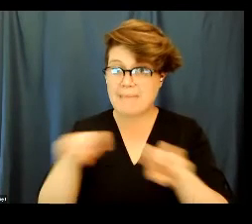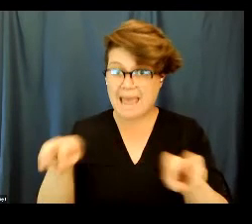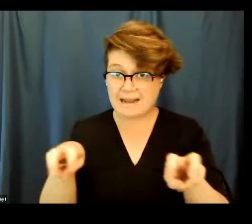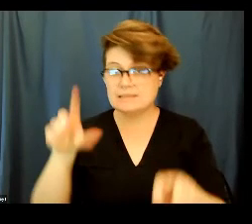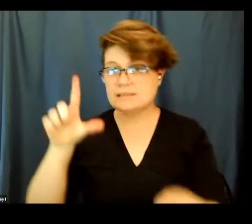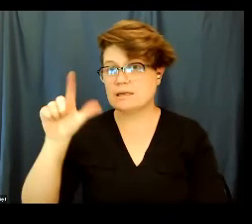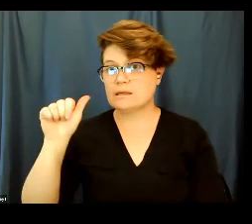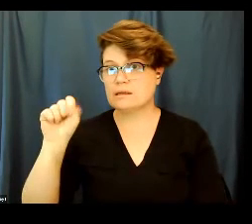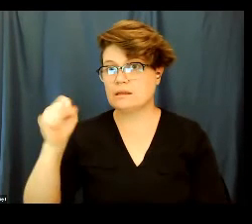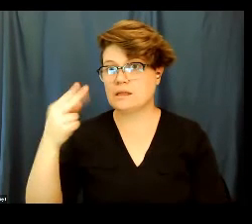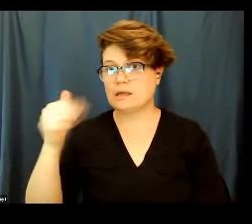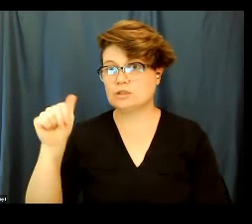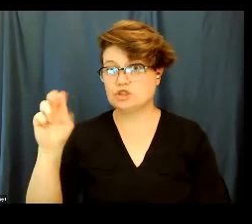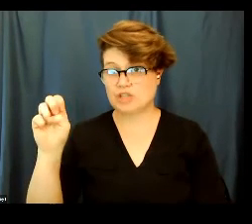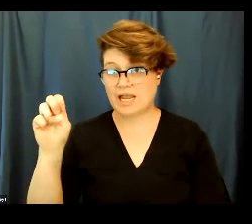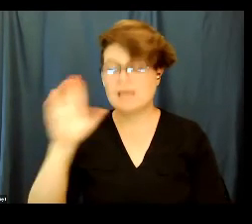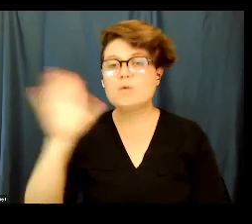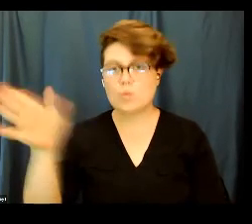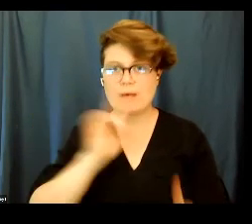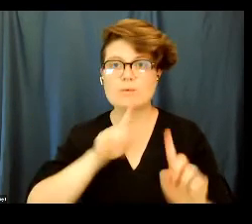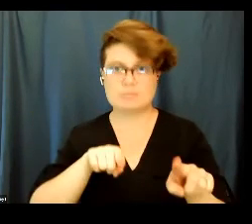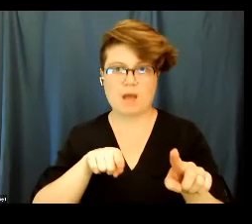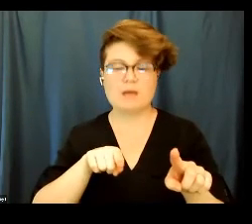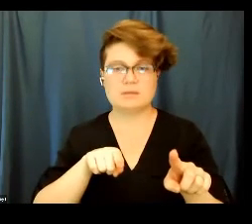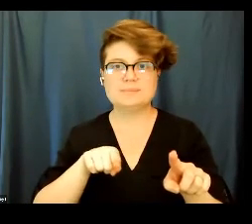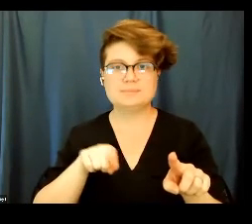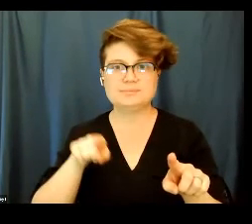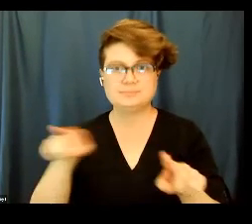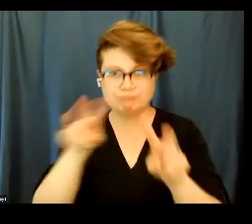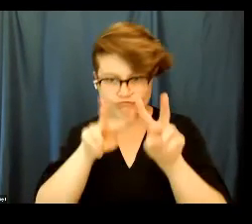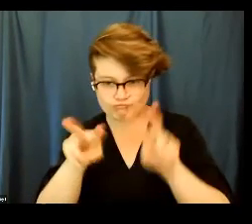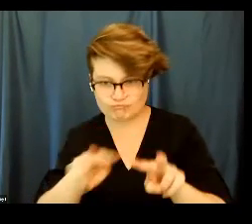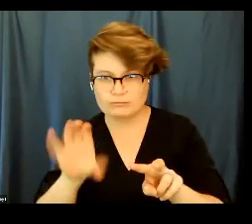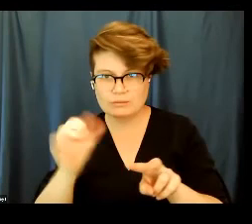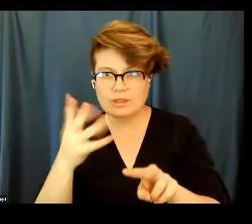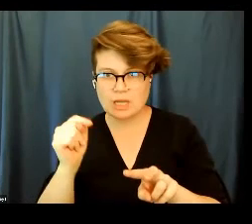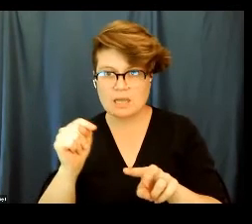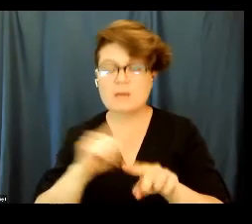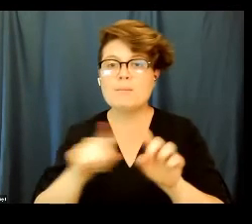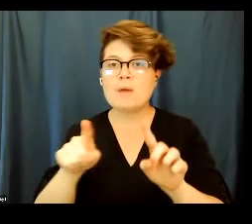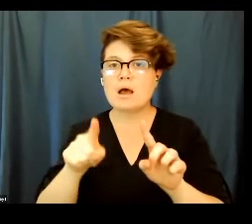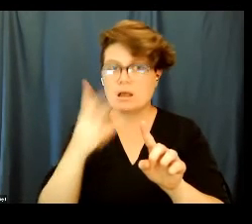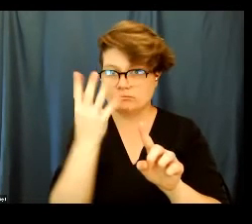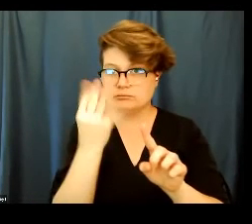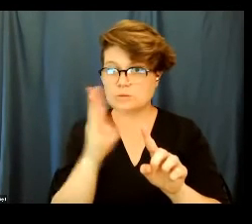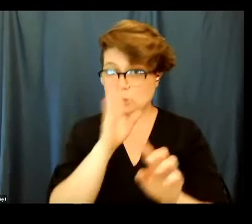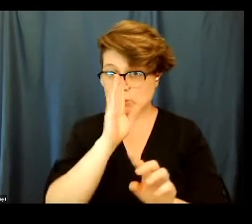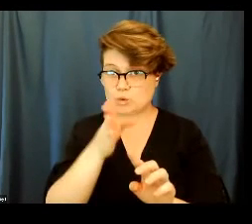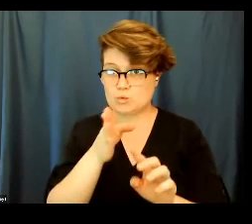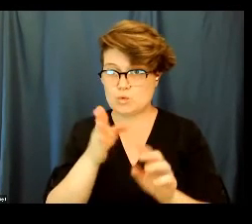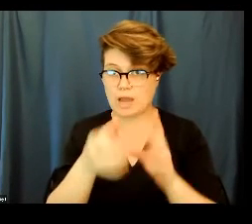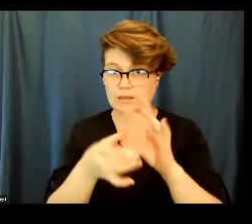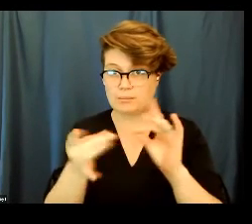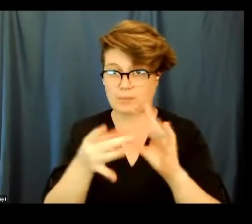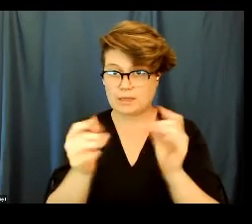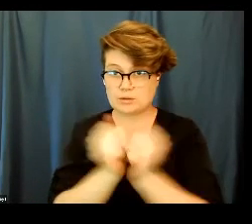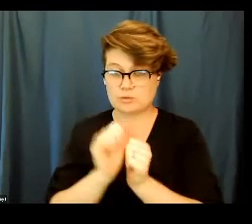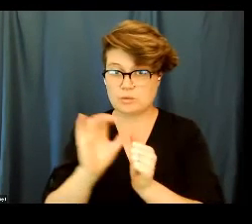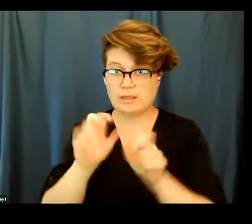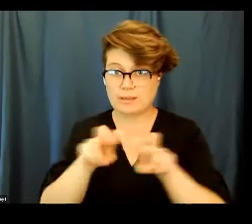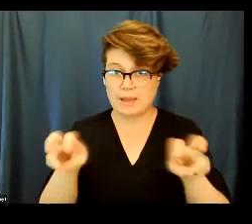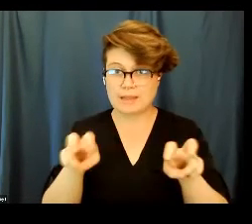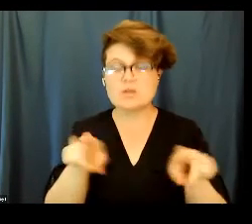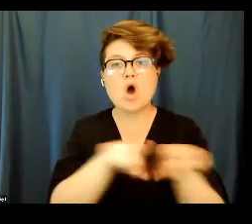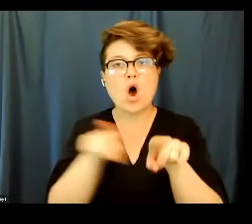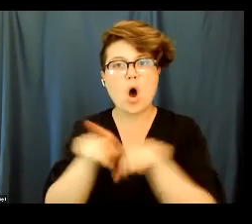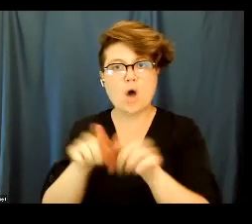Lachey will be able to respond. Just please know that the direct message to the panelists will also go to all the interpreters, so it